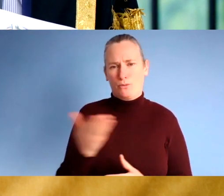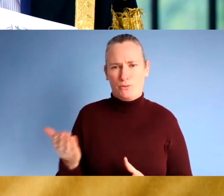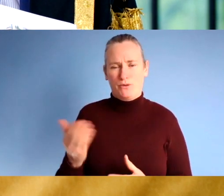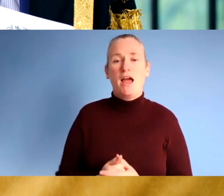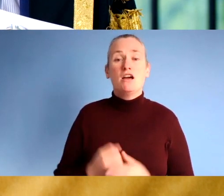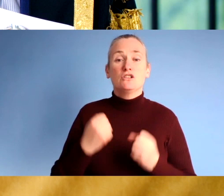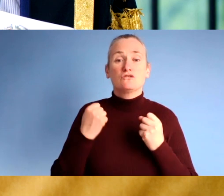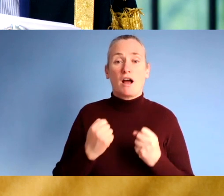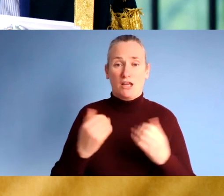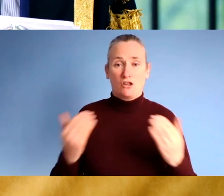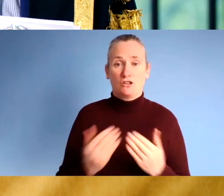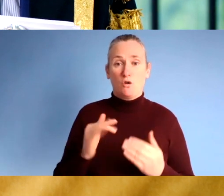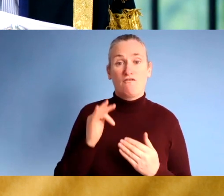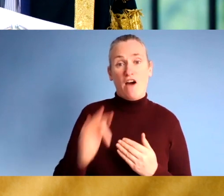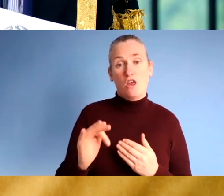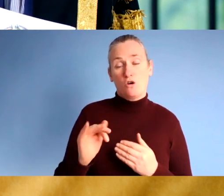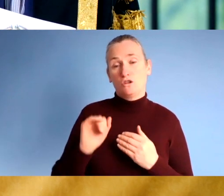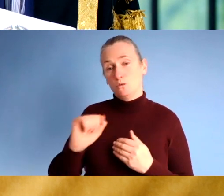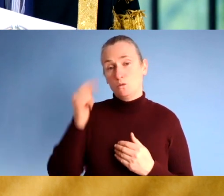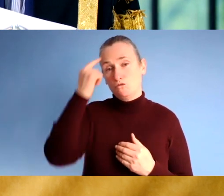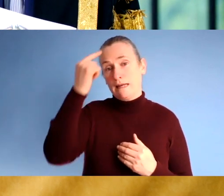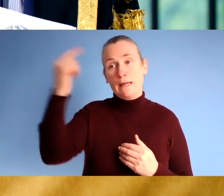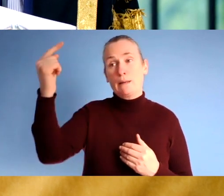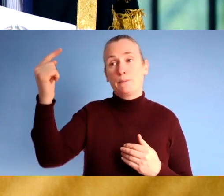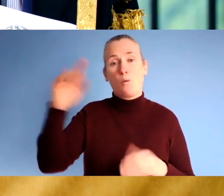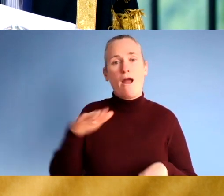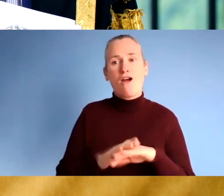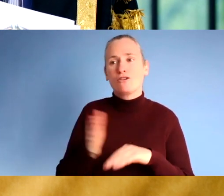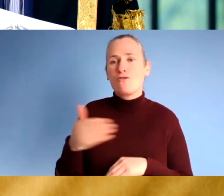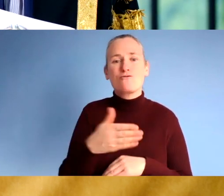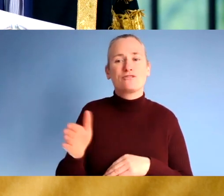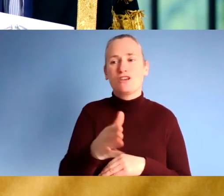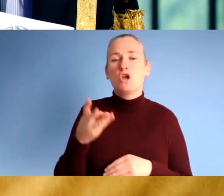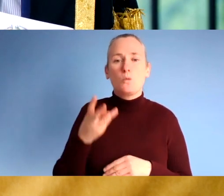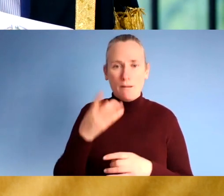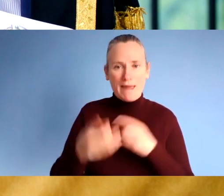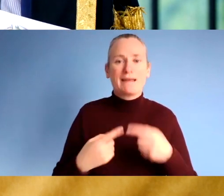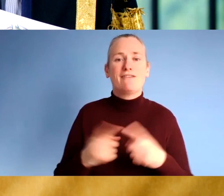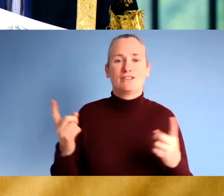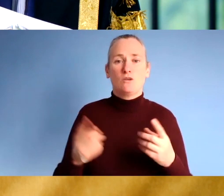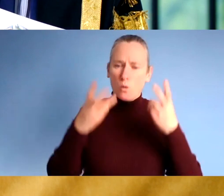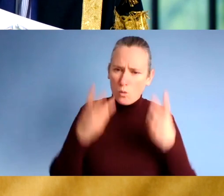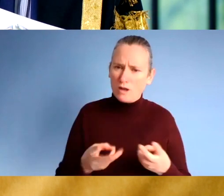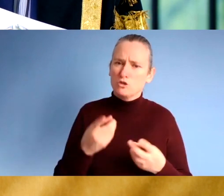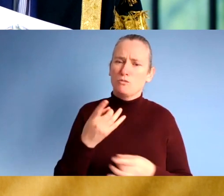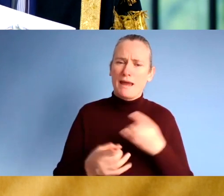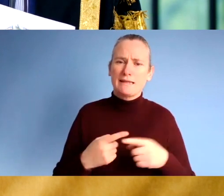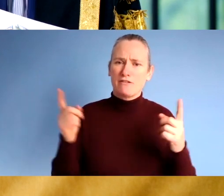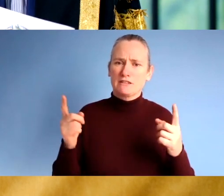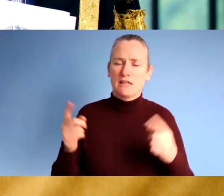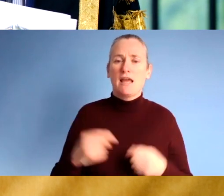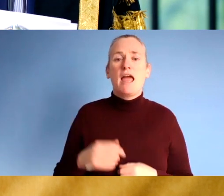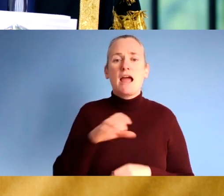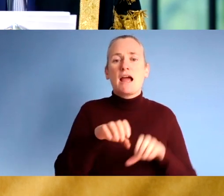I strongly encourage you to follow that dream, wherever that dream brings you, because you will make a difference. We want you to make a difference. As the class